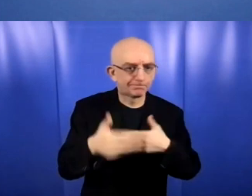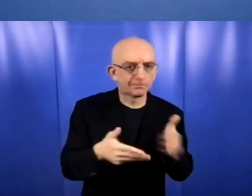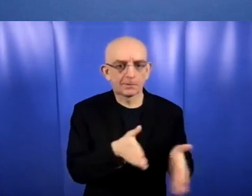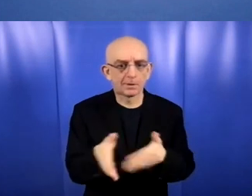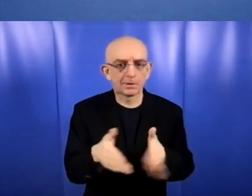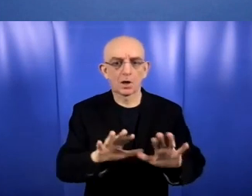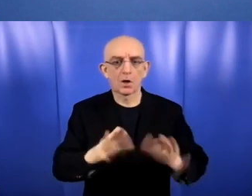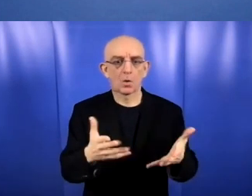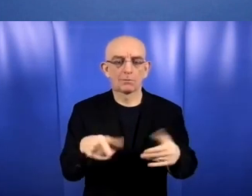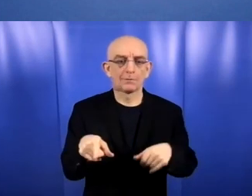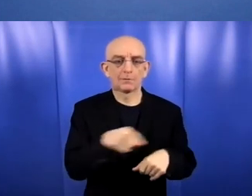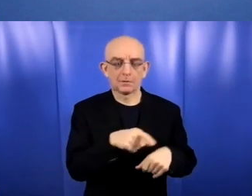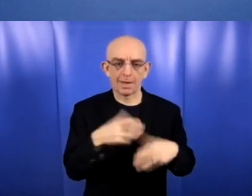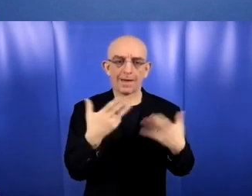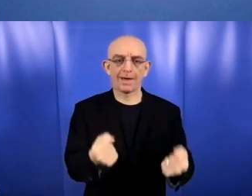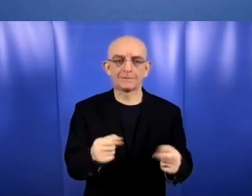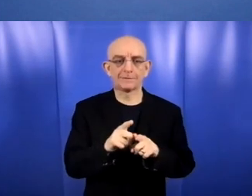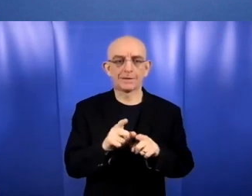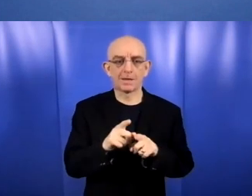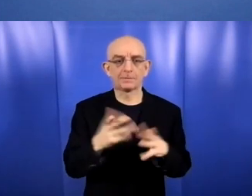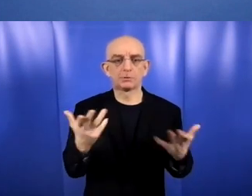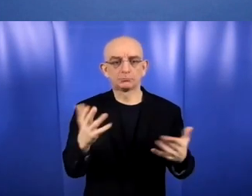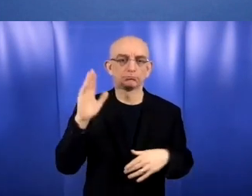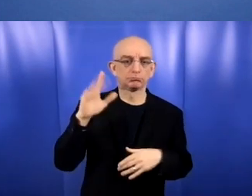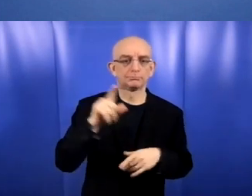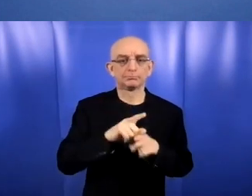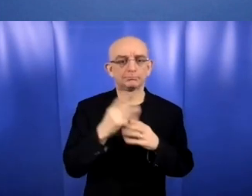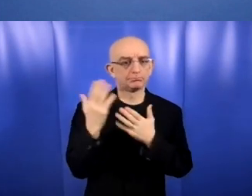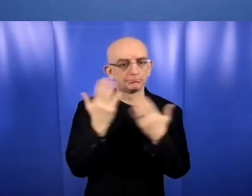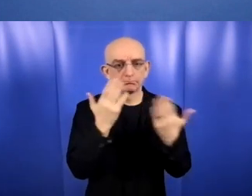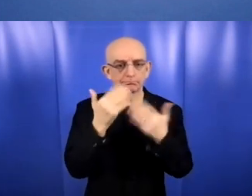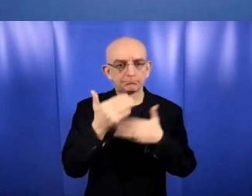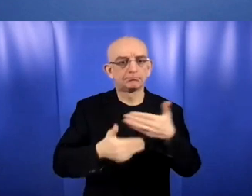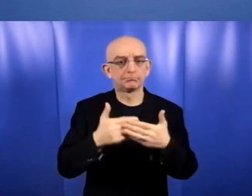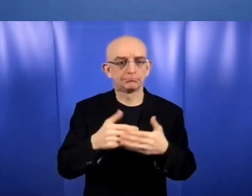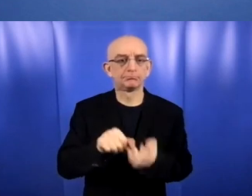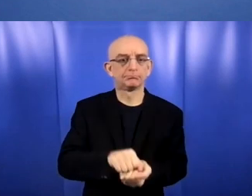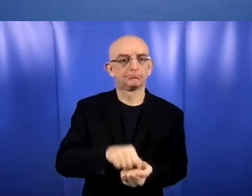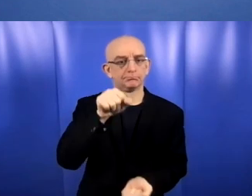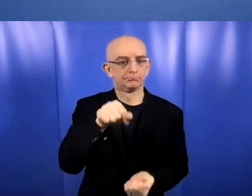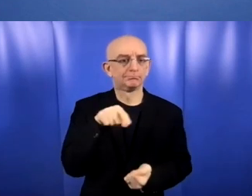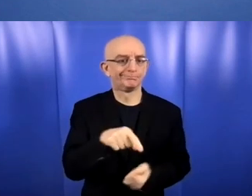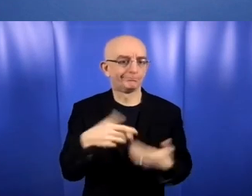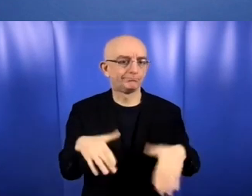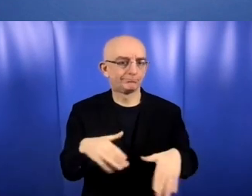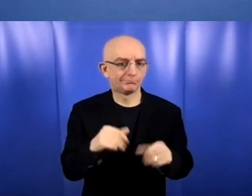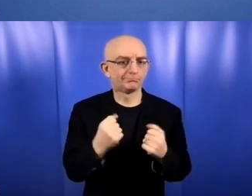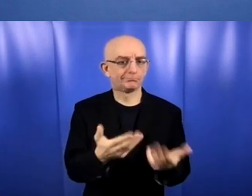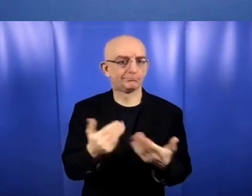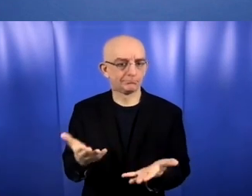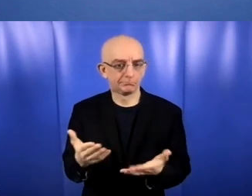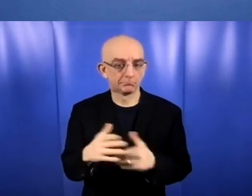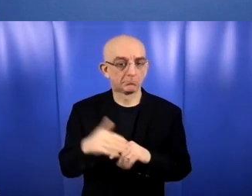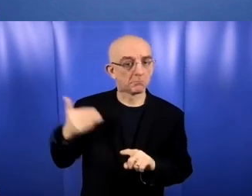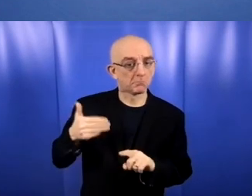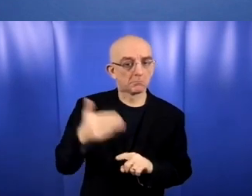host community context, and then with the displaced communities as well. When last I looked, that was being applied in 4 different contexts,